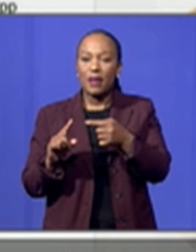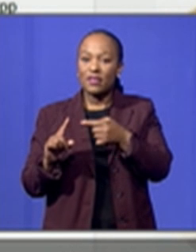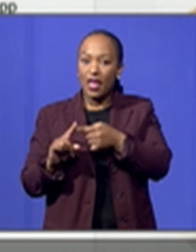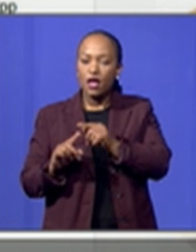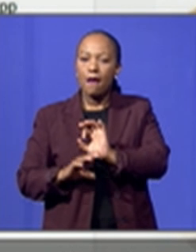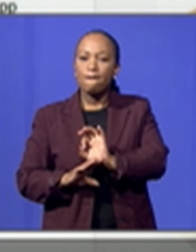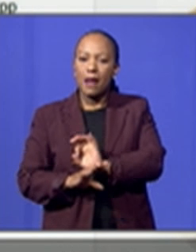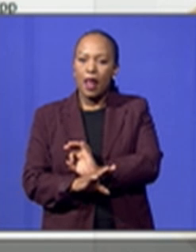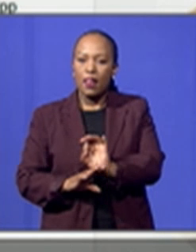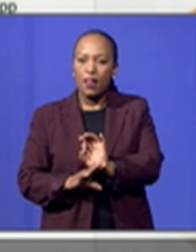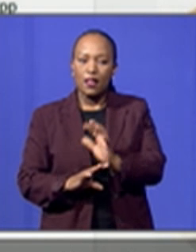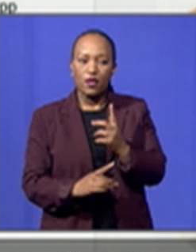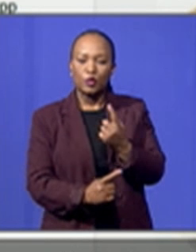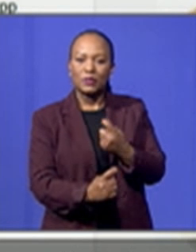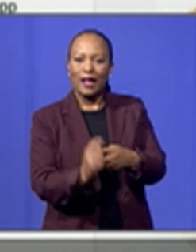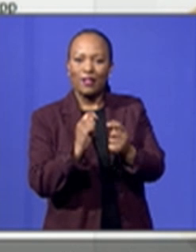kingdom of Eswatini.